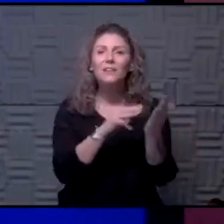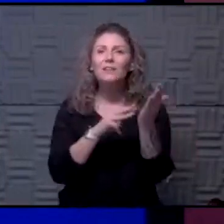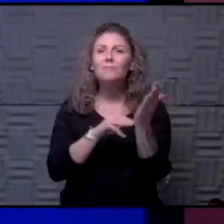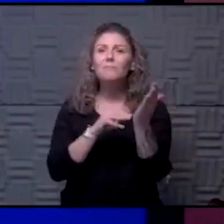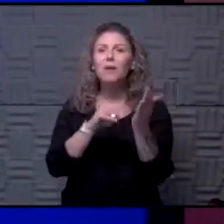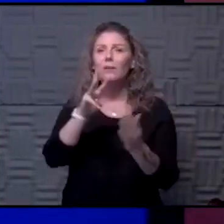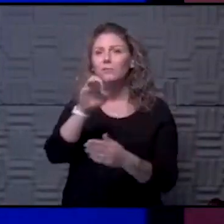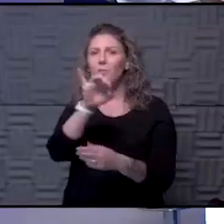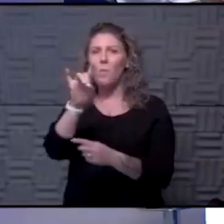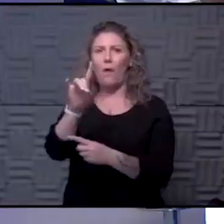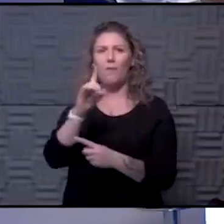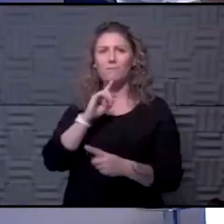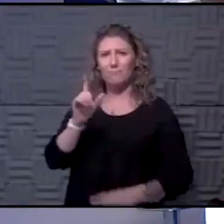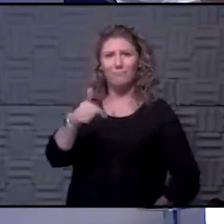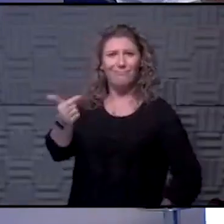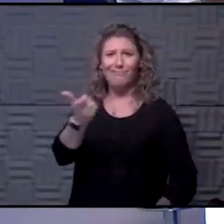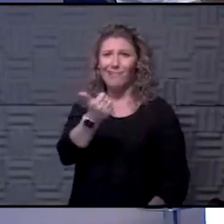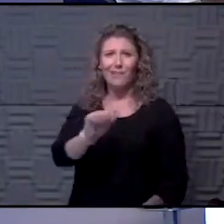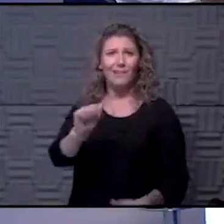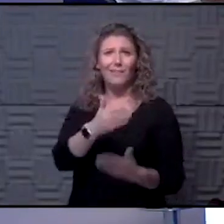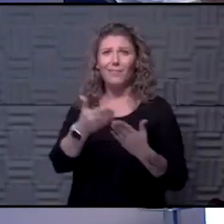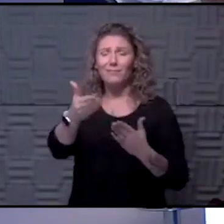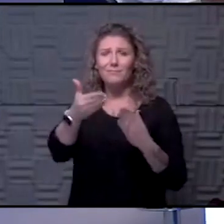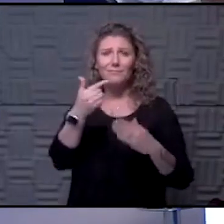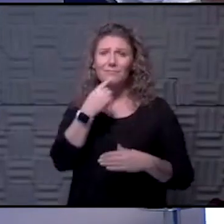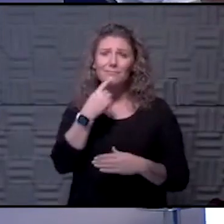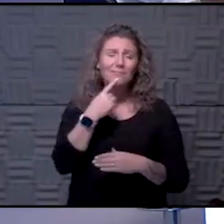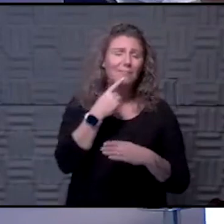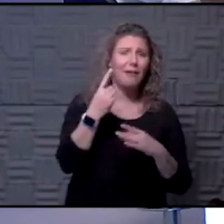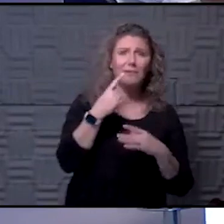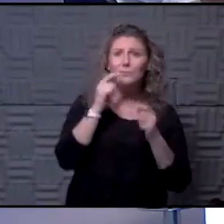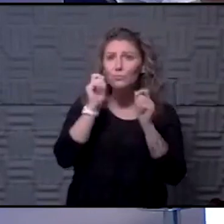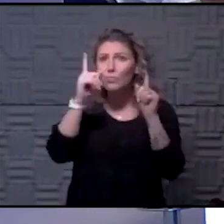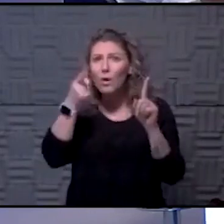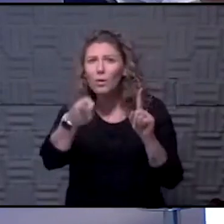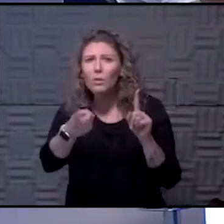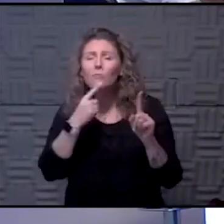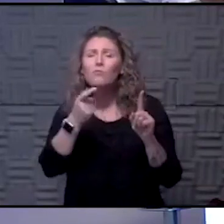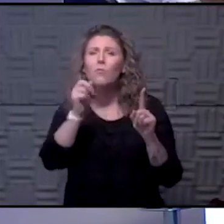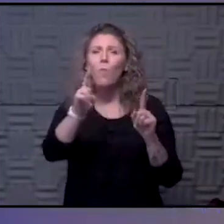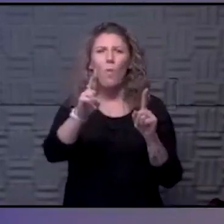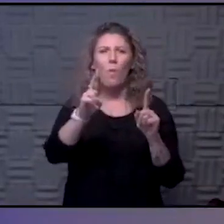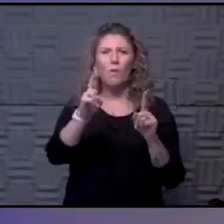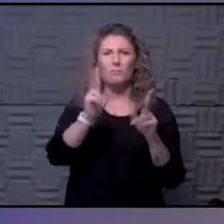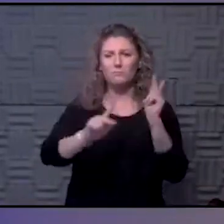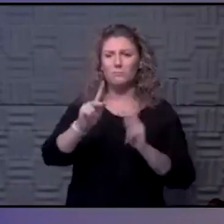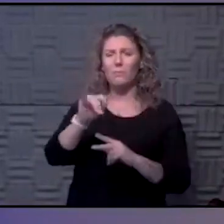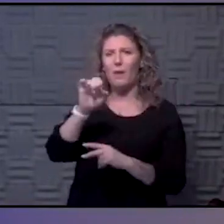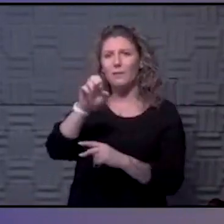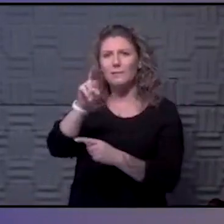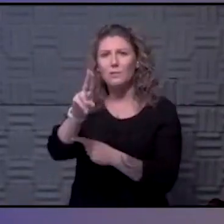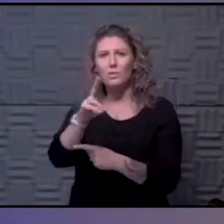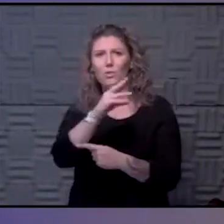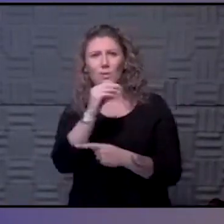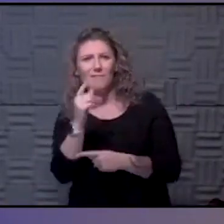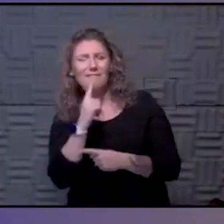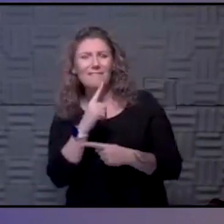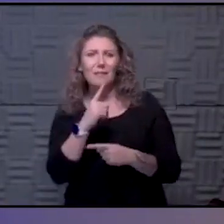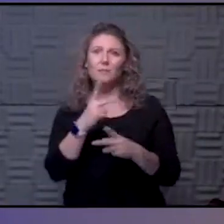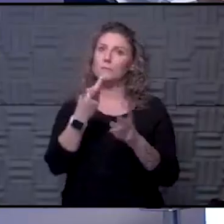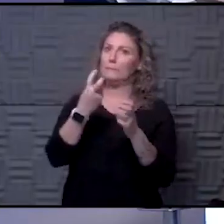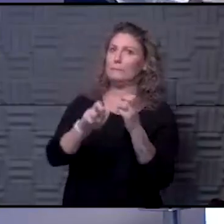Wild just said surprise you? I mean, the younger people in the ICU, the infection rate around us? Mm-hmm. Yeah, I mean, it's always tough to follow a good wastewater